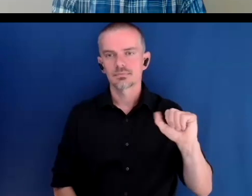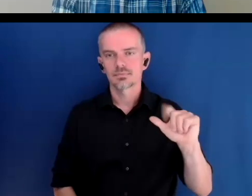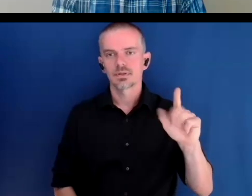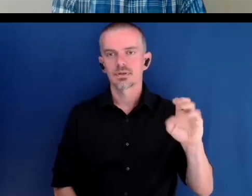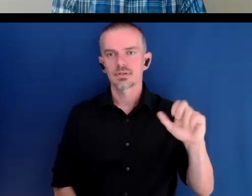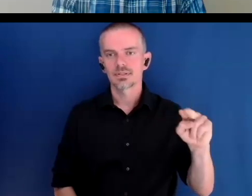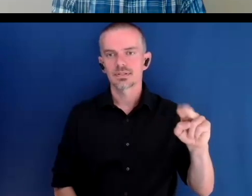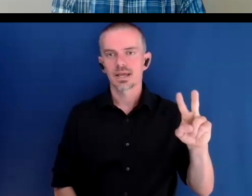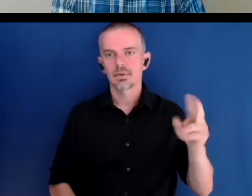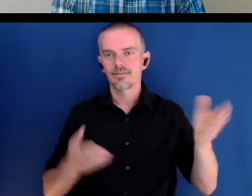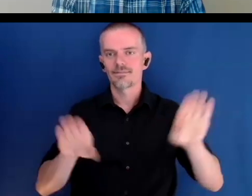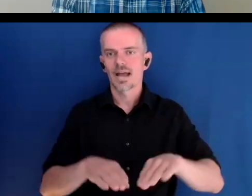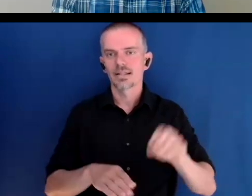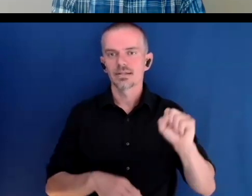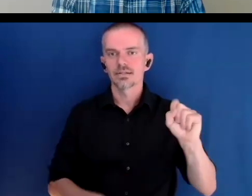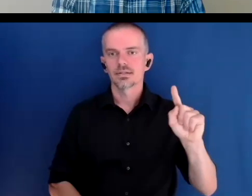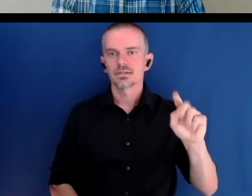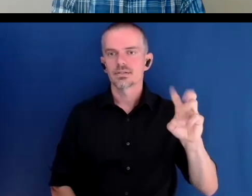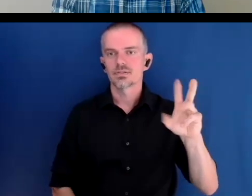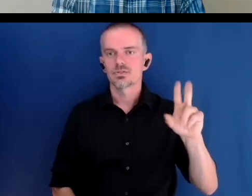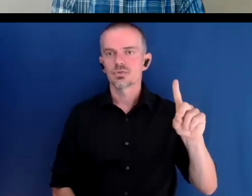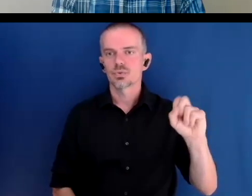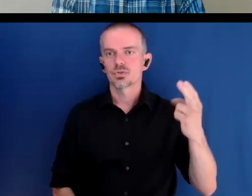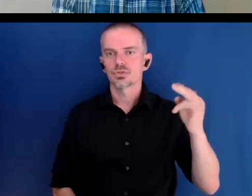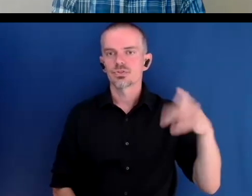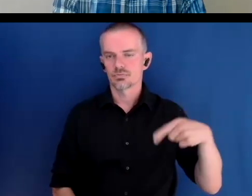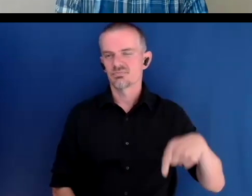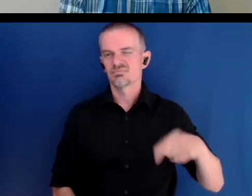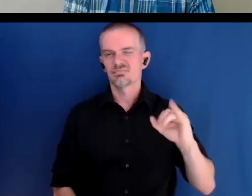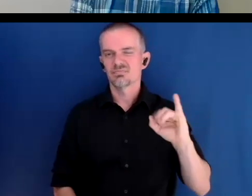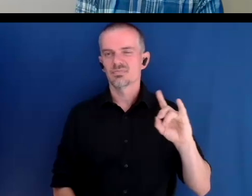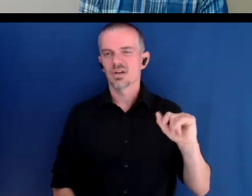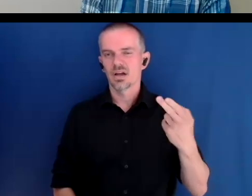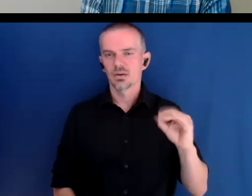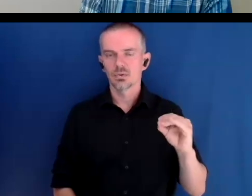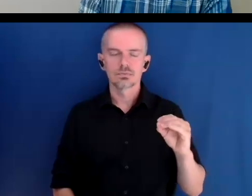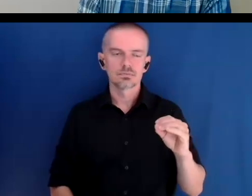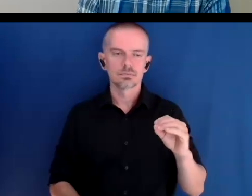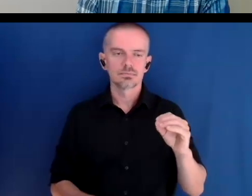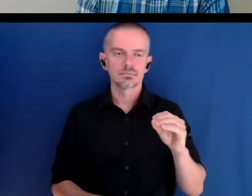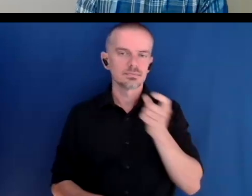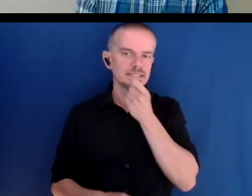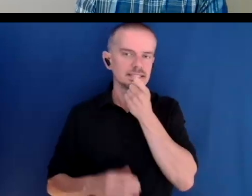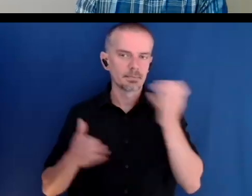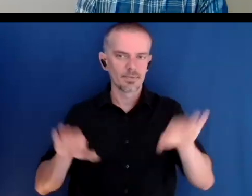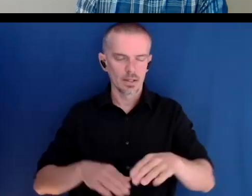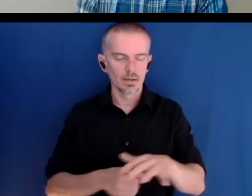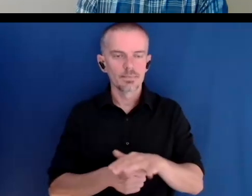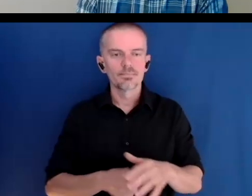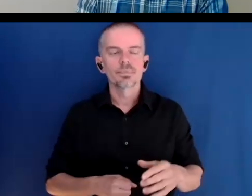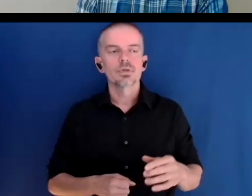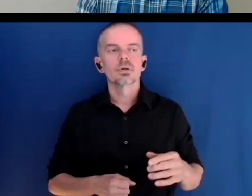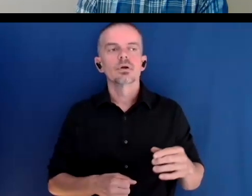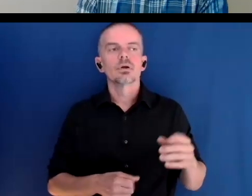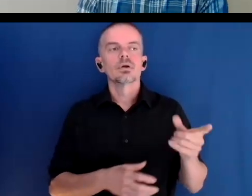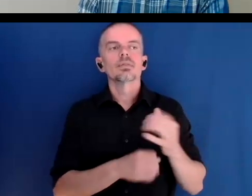here in Salmon, Idaho. But they've been able to hire year-round staff with some funding that they got from the